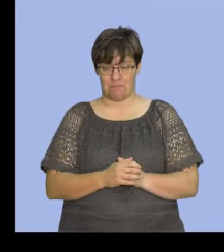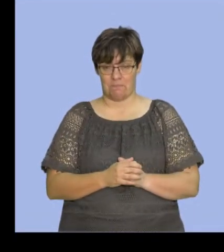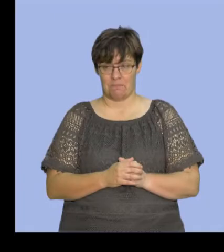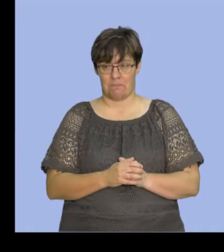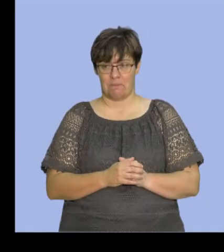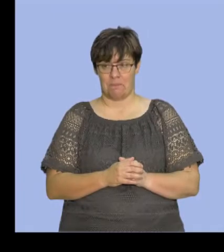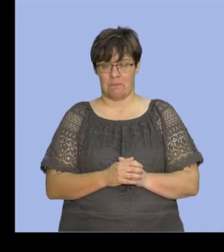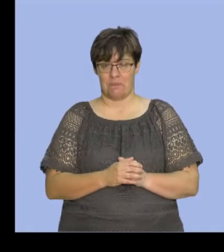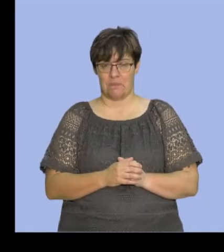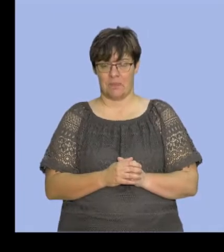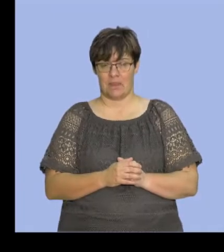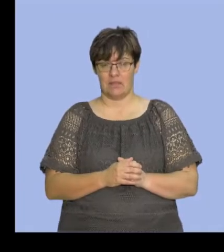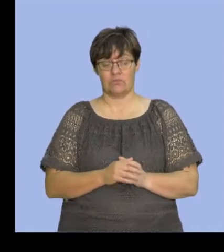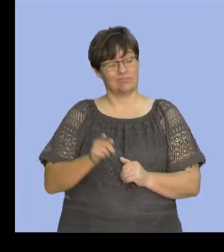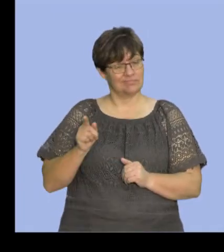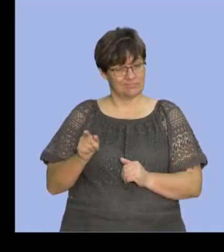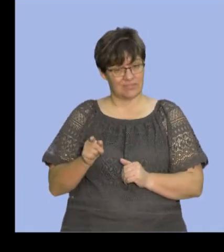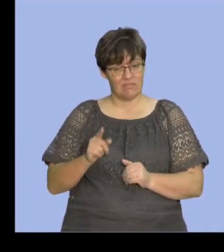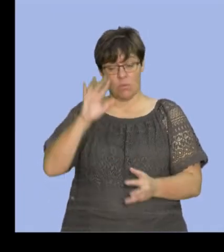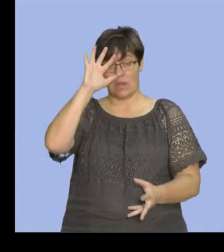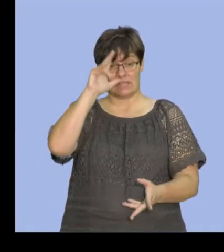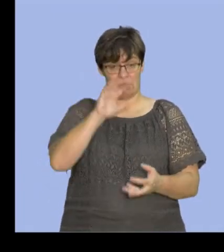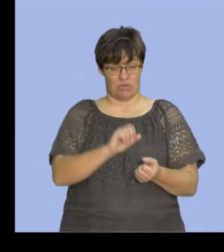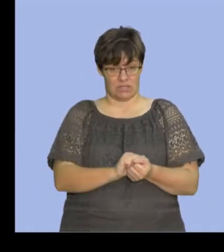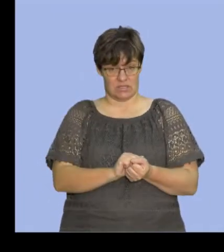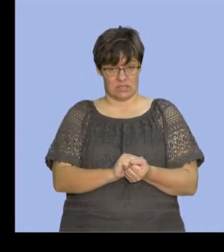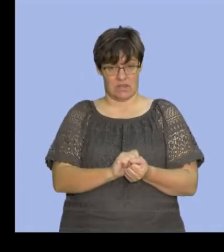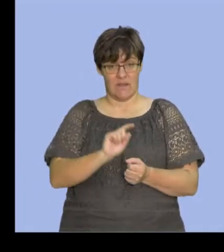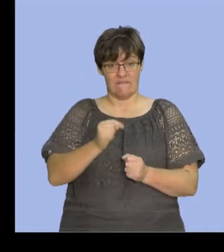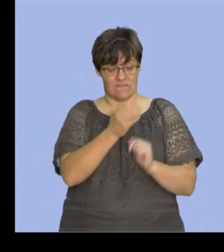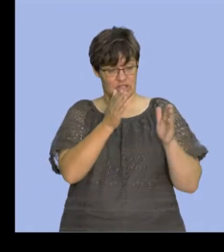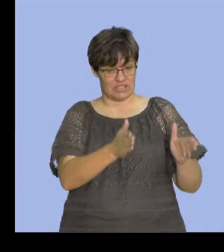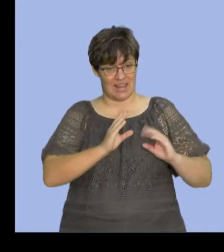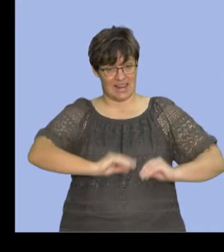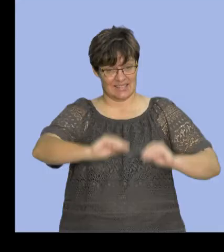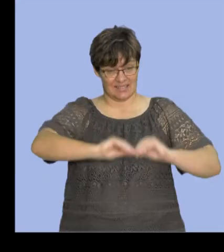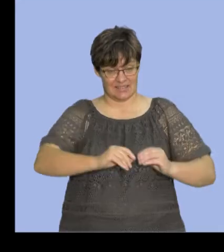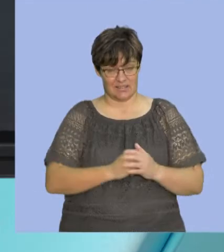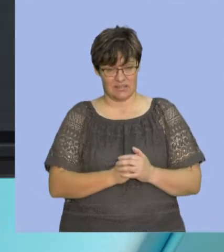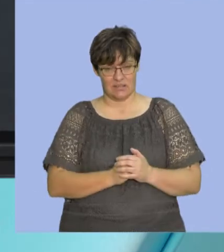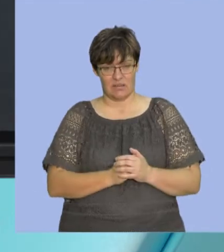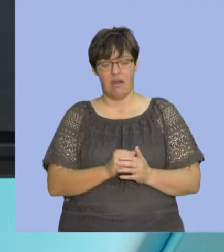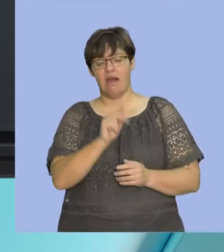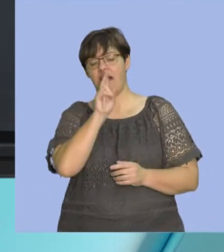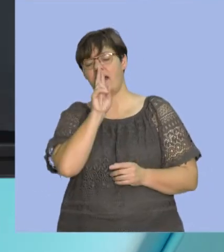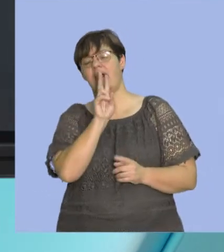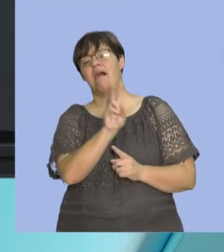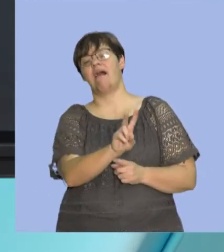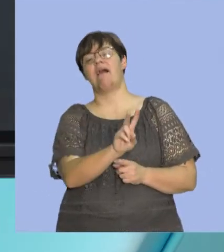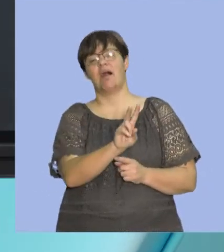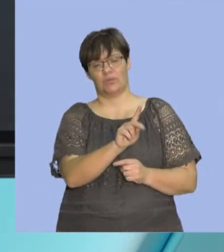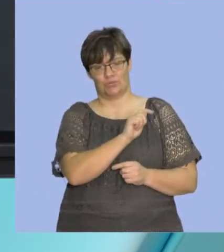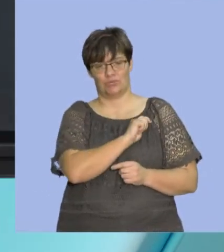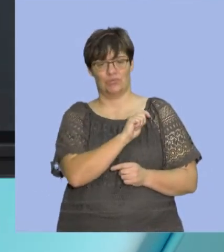Okay, so this here, people, if we summarize the first segment of our lesson, we can clearly see